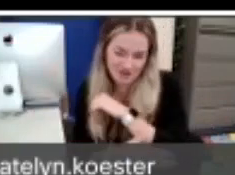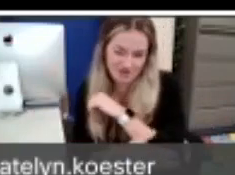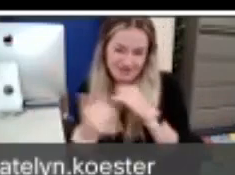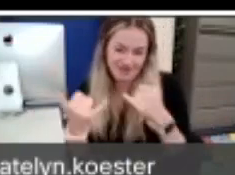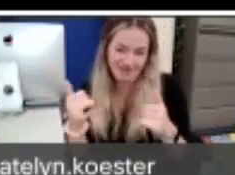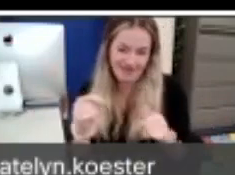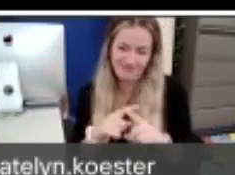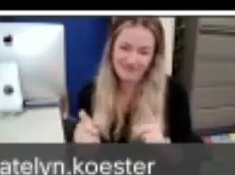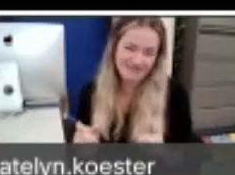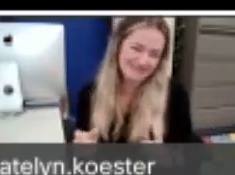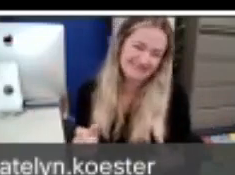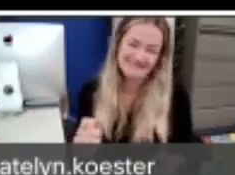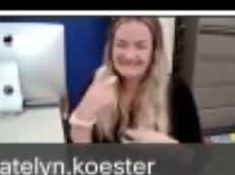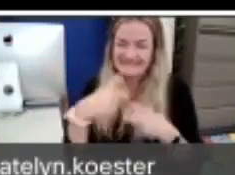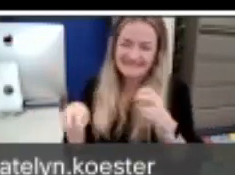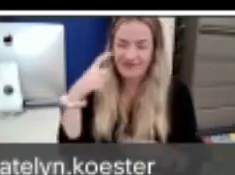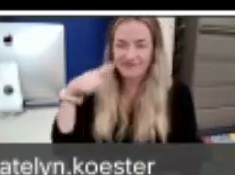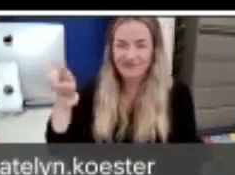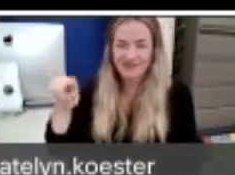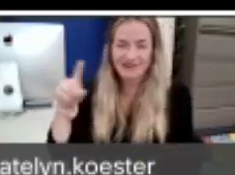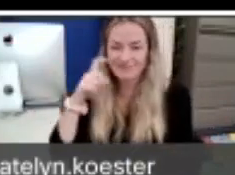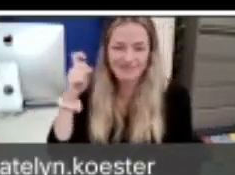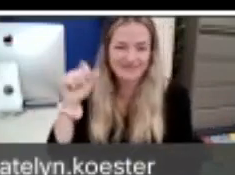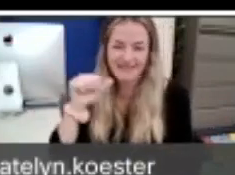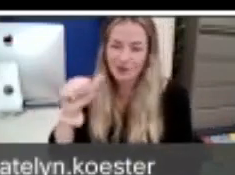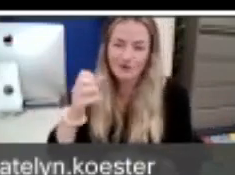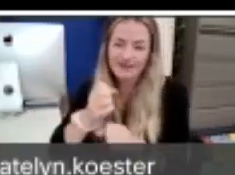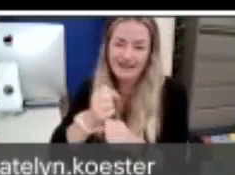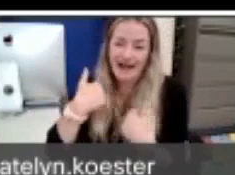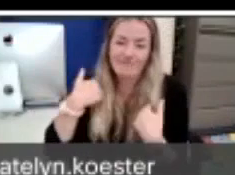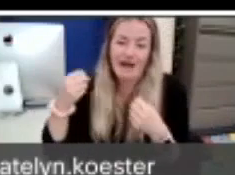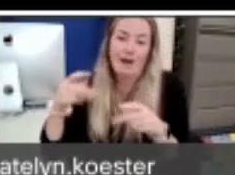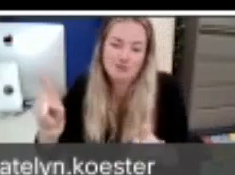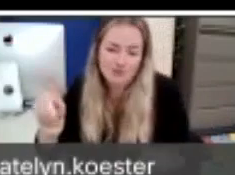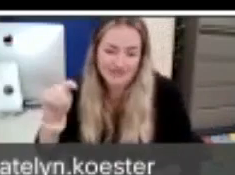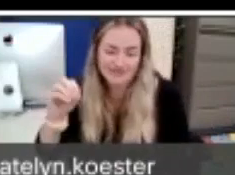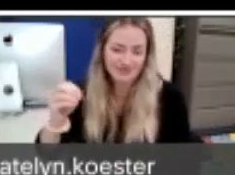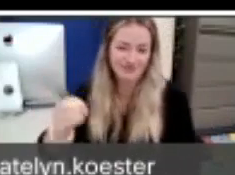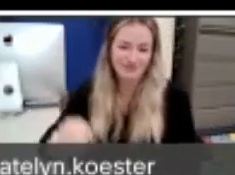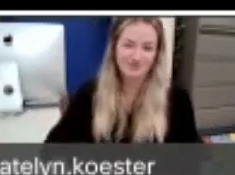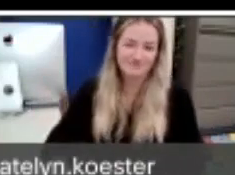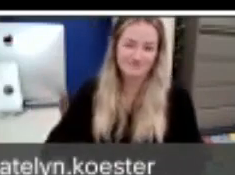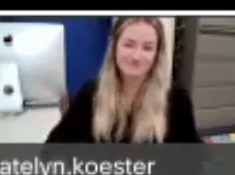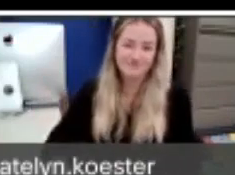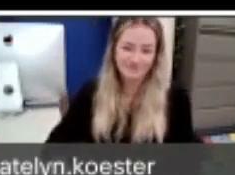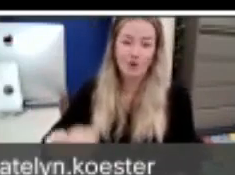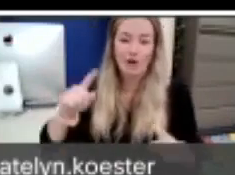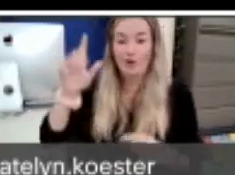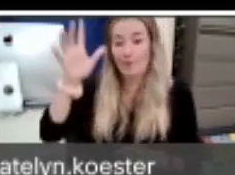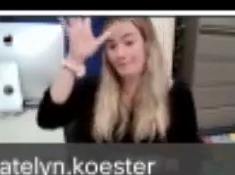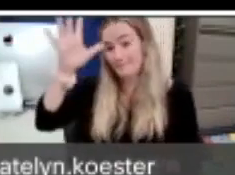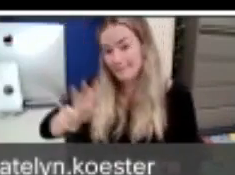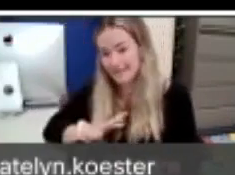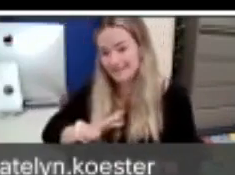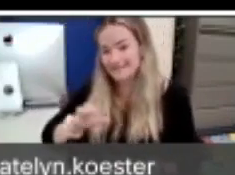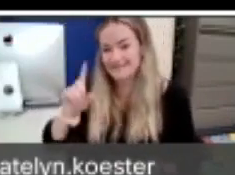deaf teams from other countries to play, but I mean, it's really tough for them because they don't have